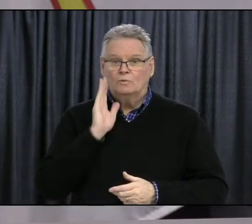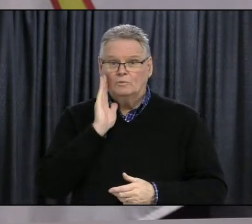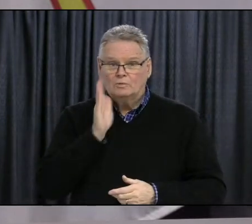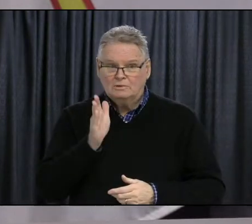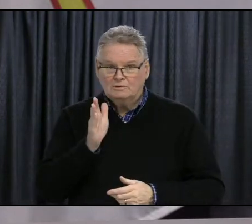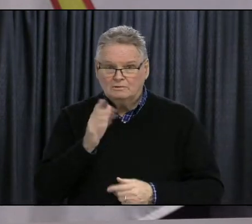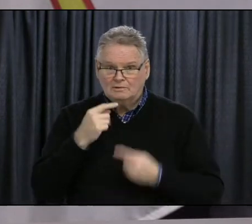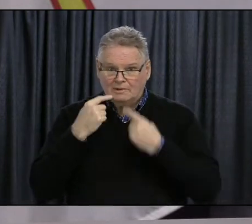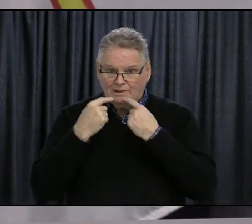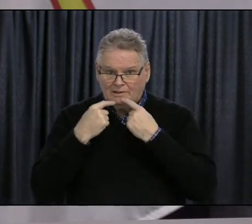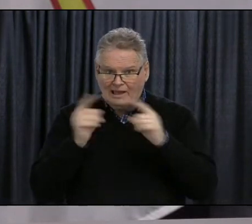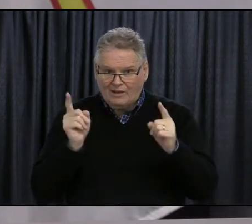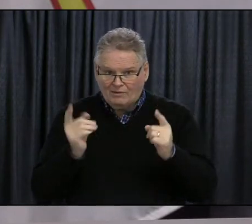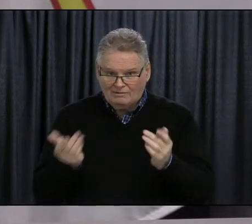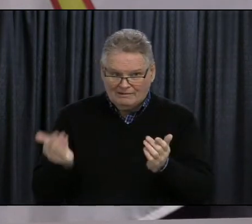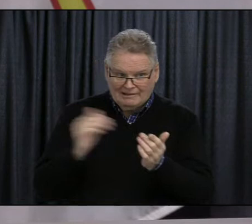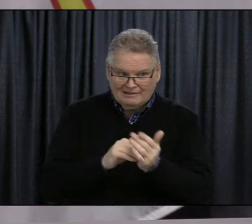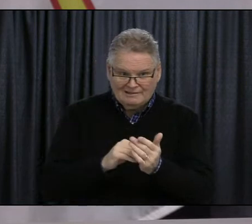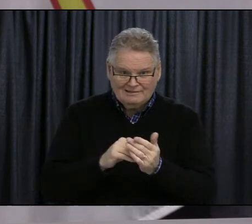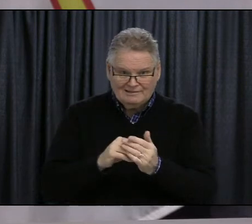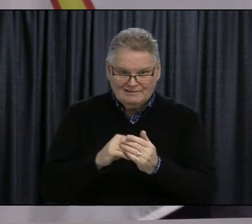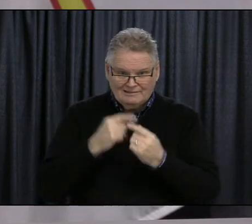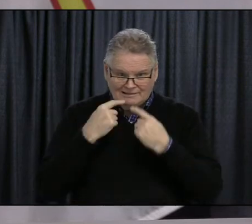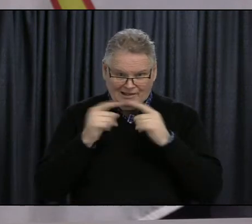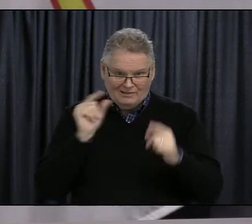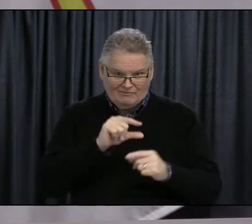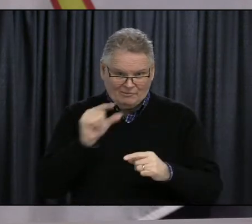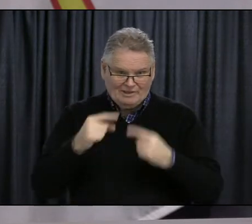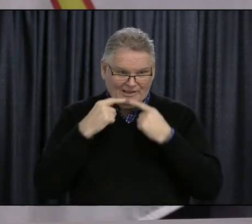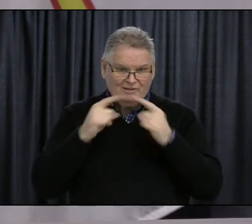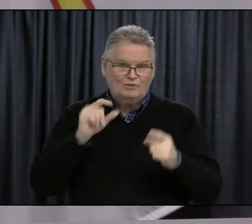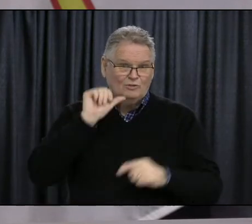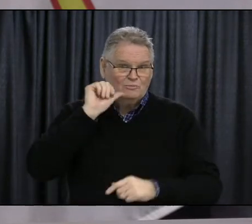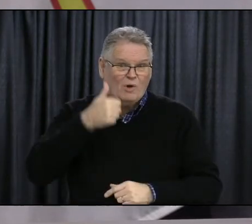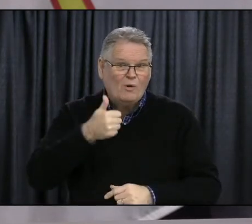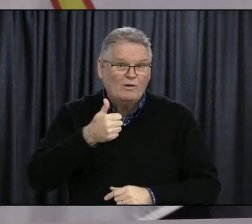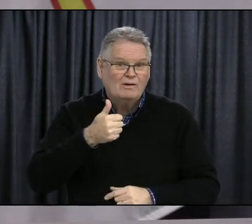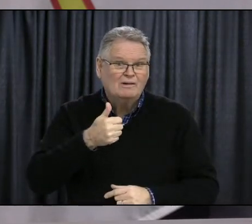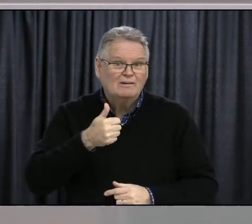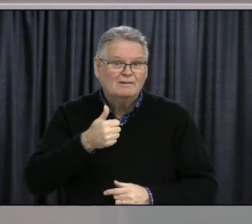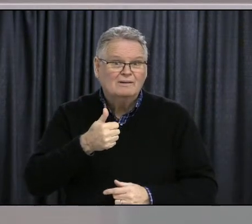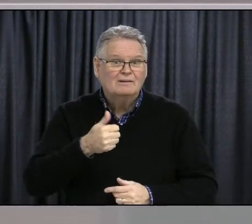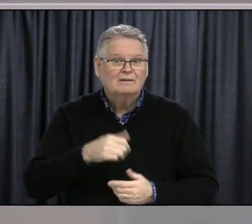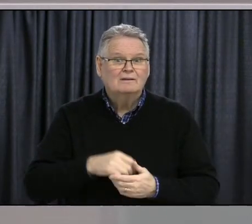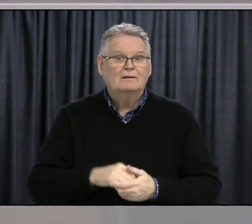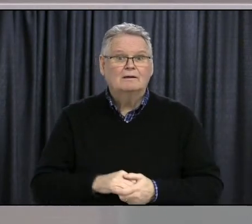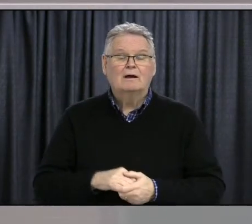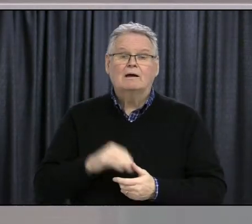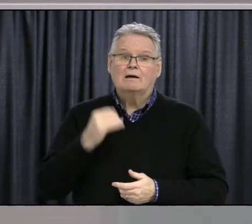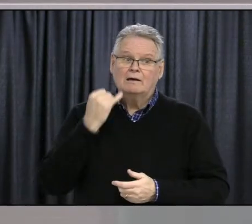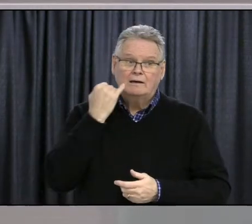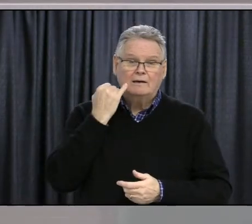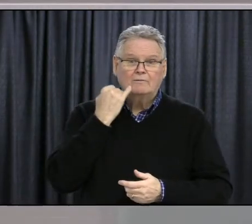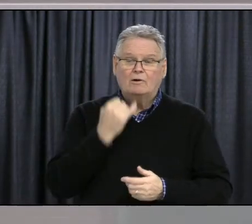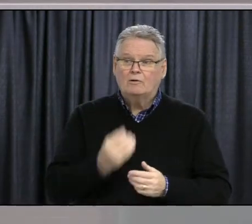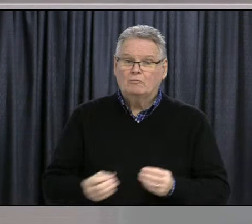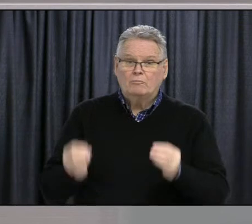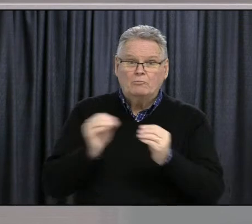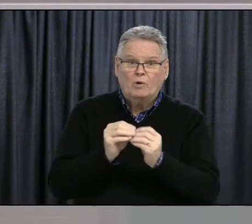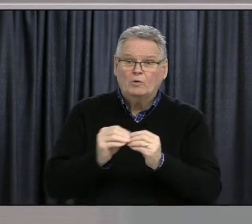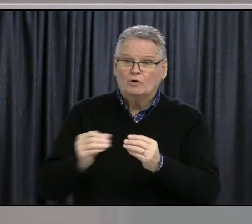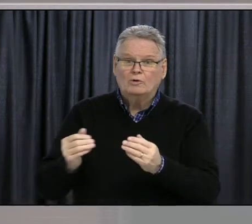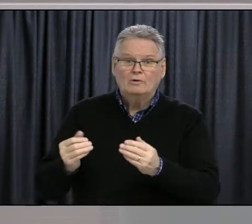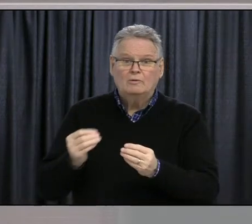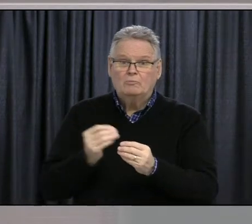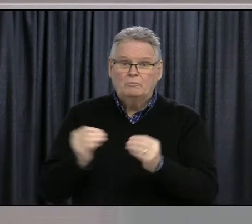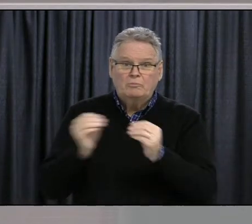to share, I'll be here to do a briefing. Yep. Thank you. Our next questions